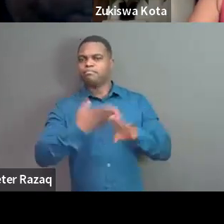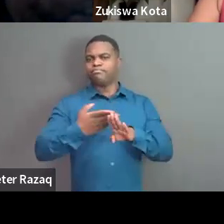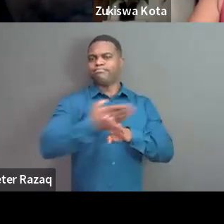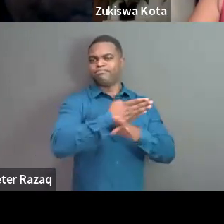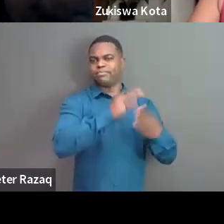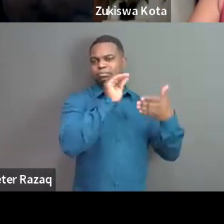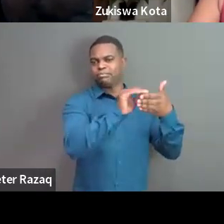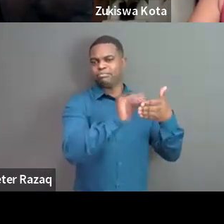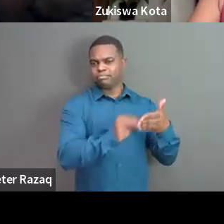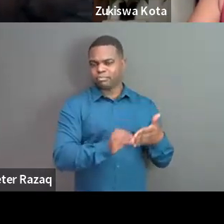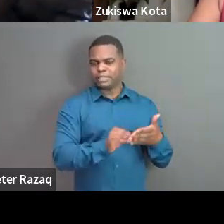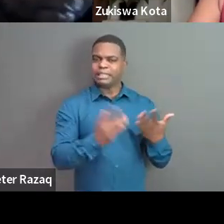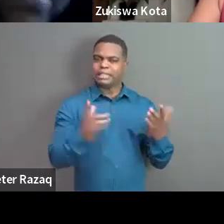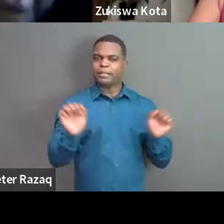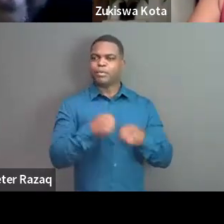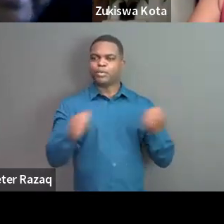burning.